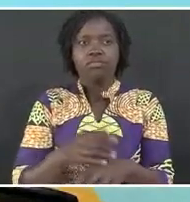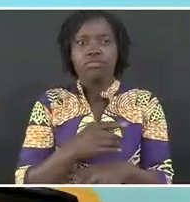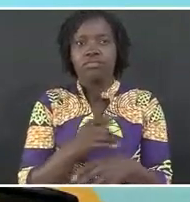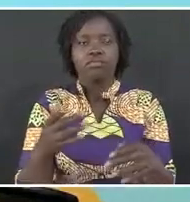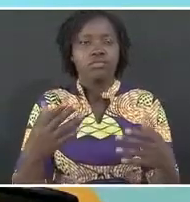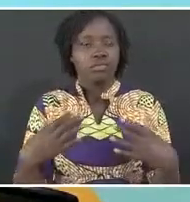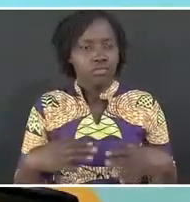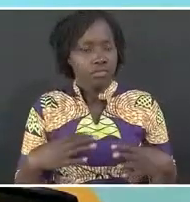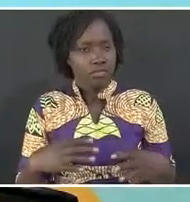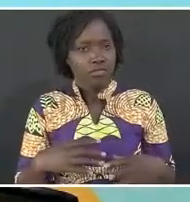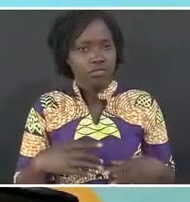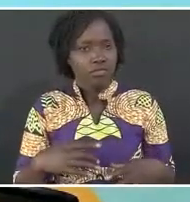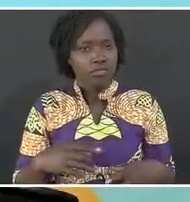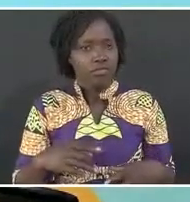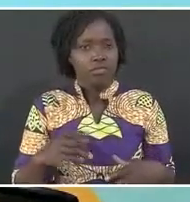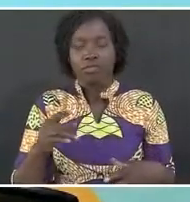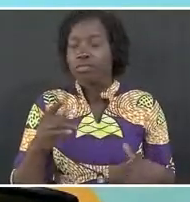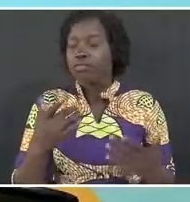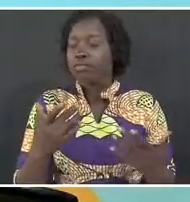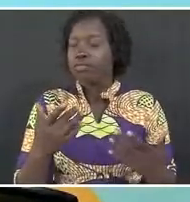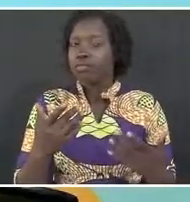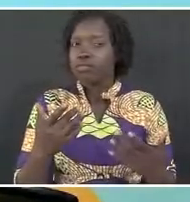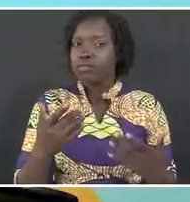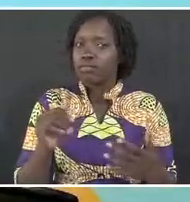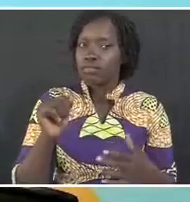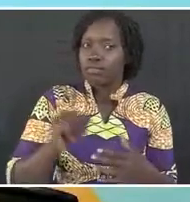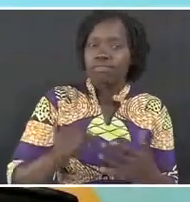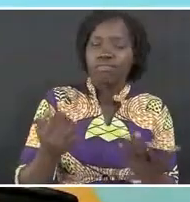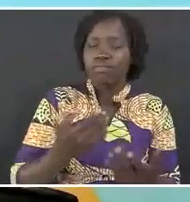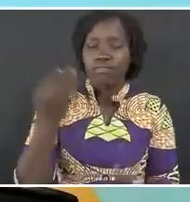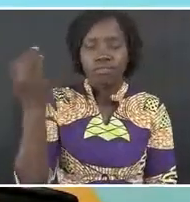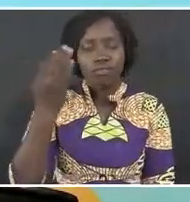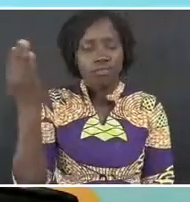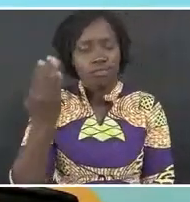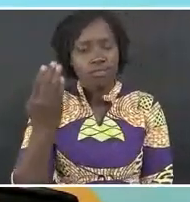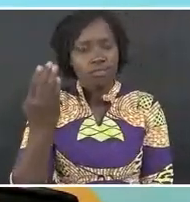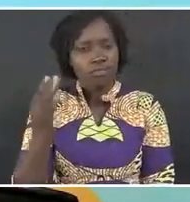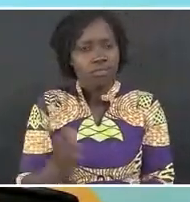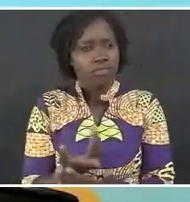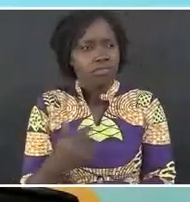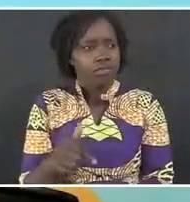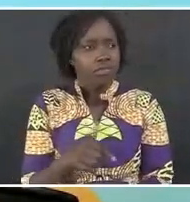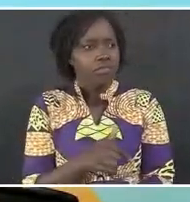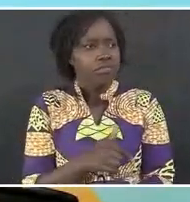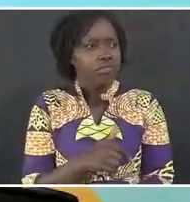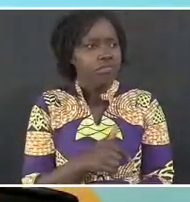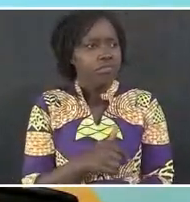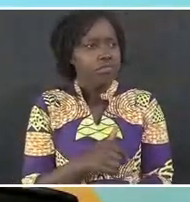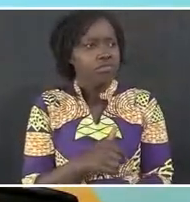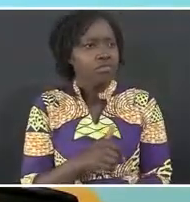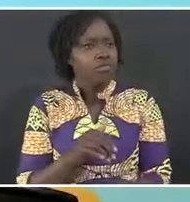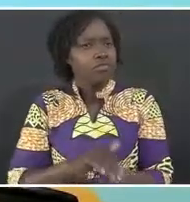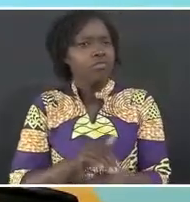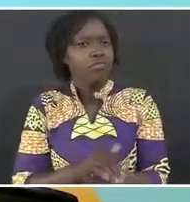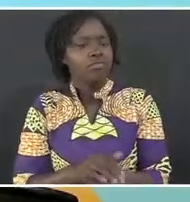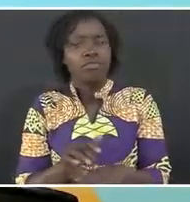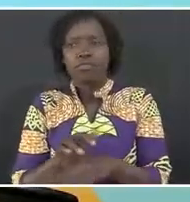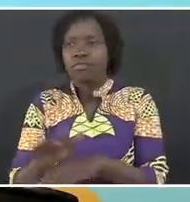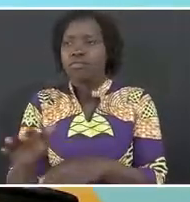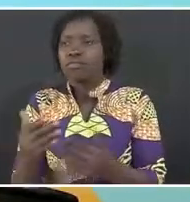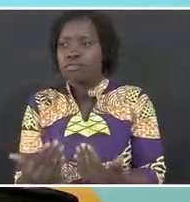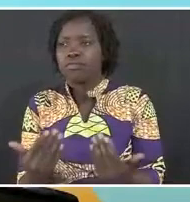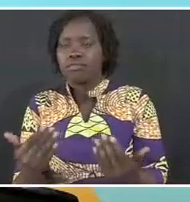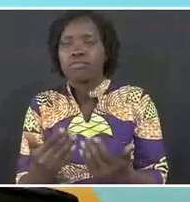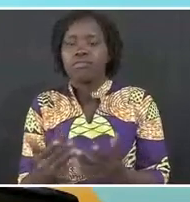people. We thank God there is digital evangelism. Some of us young people are so good in sending things